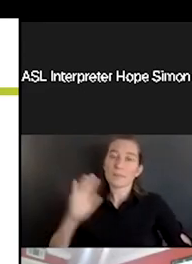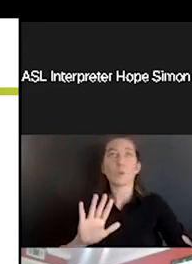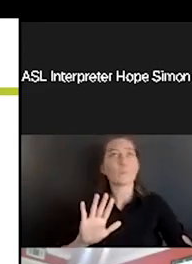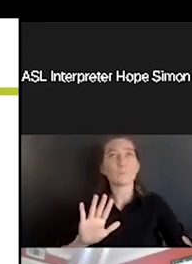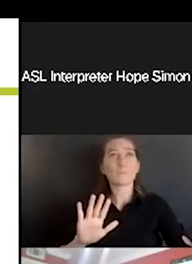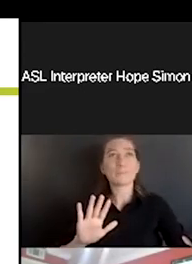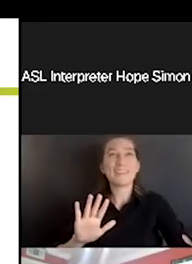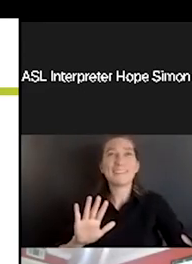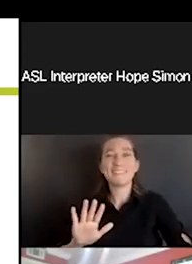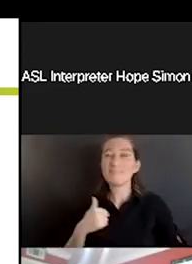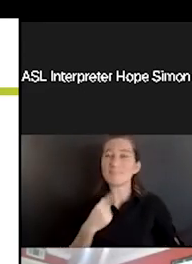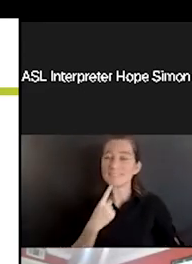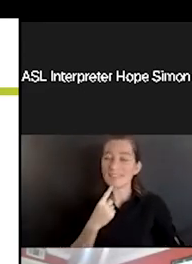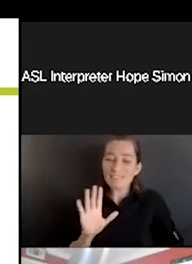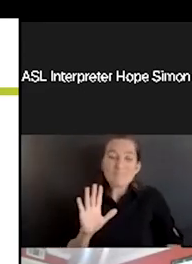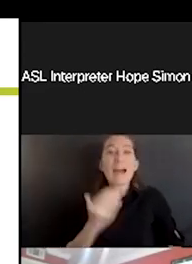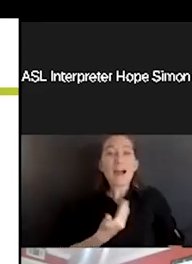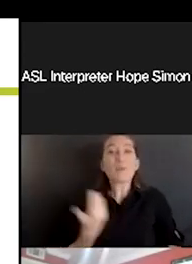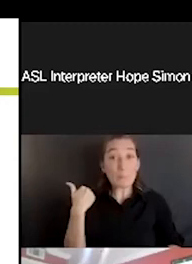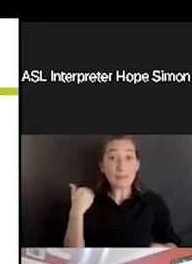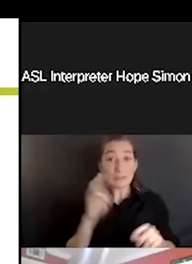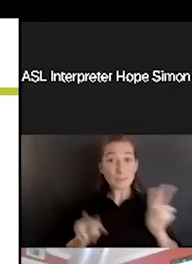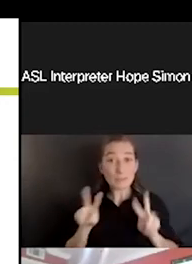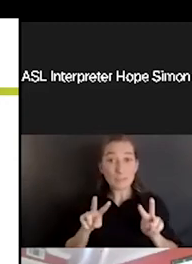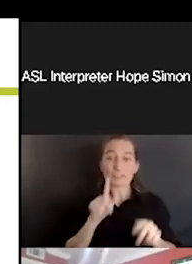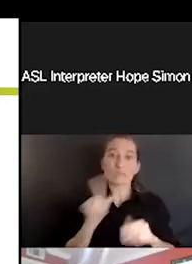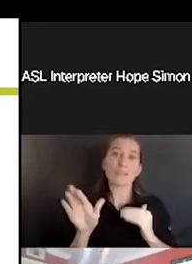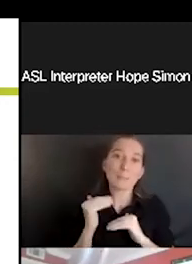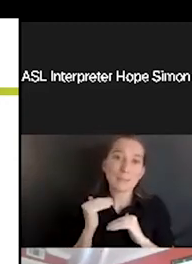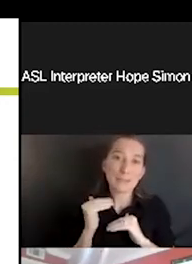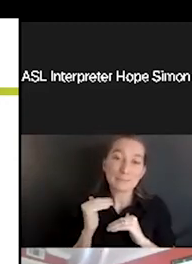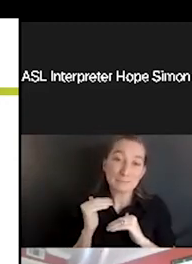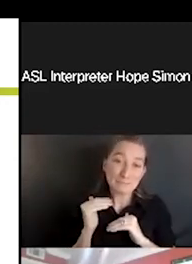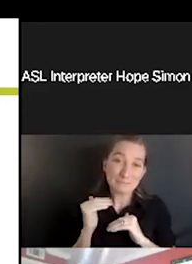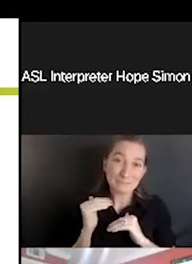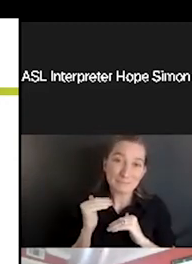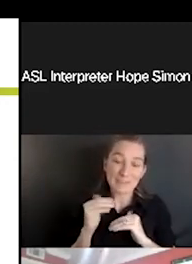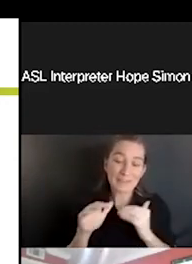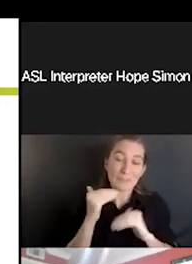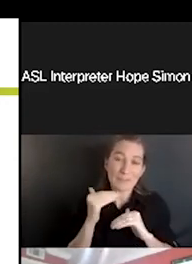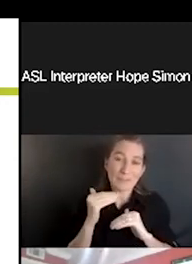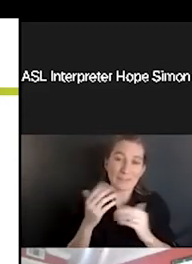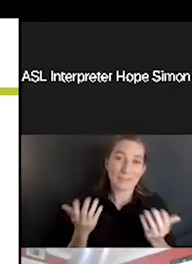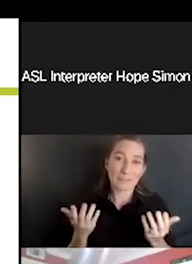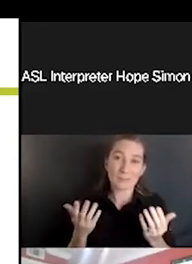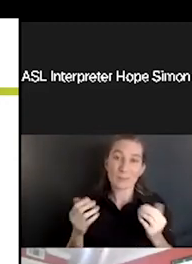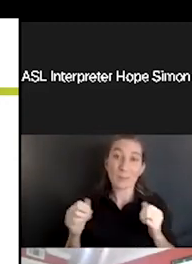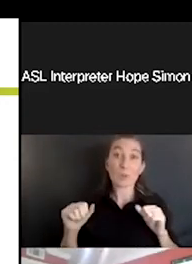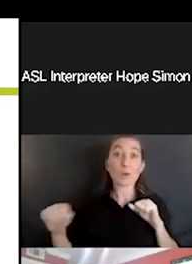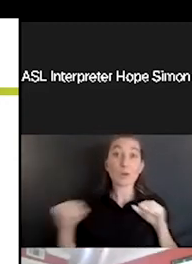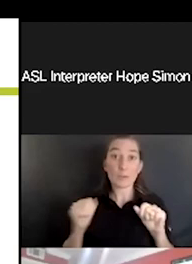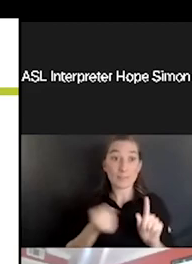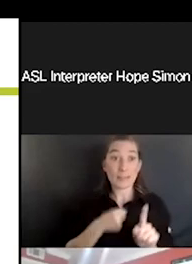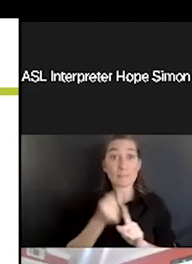We've only seen so many earthquakes affect these types of buildings, and the earthquakes that have affected them have been far away. They haven't really been